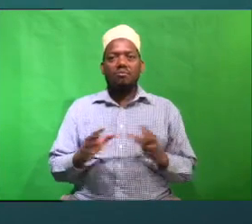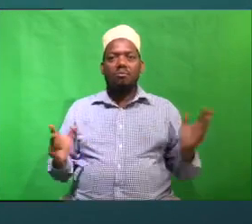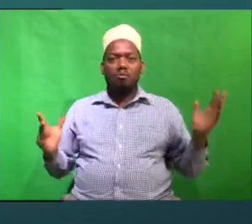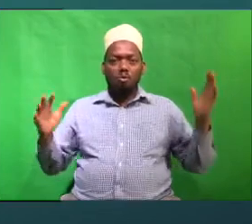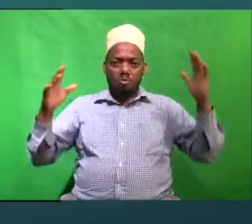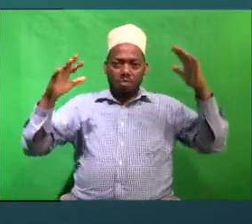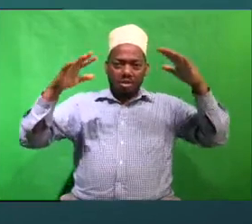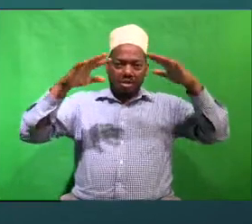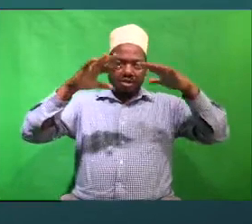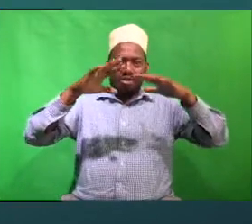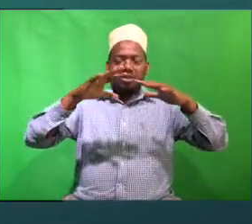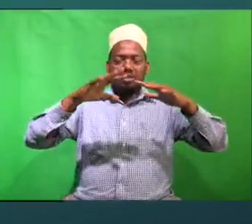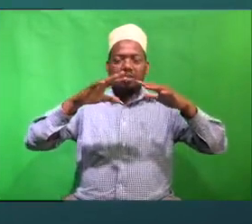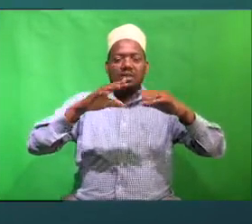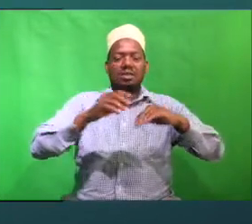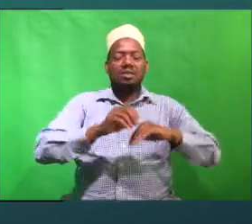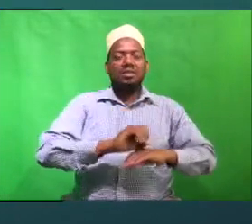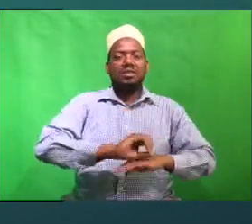population